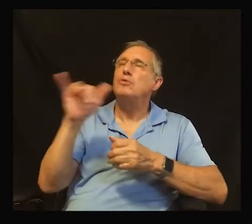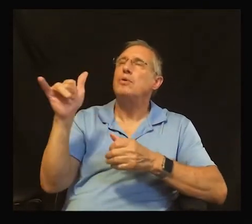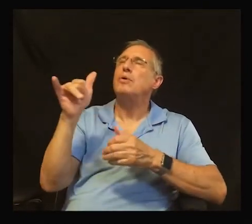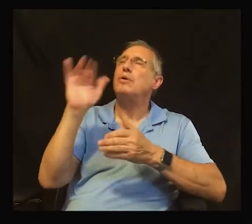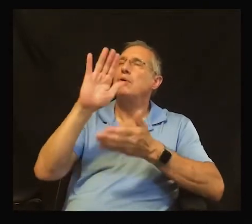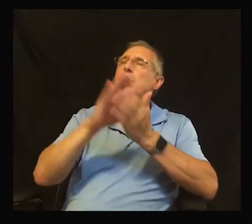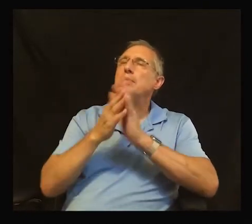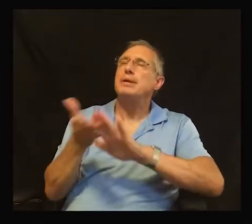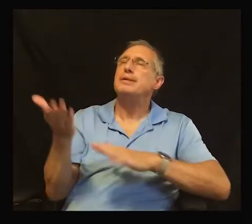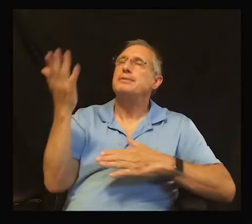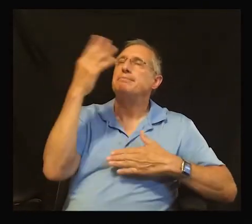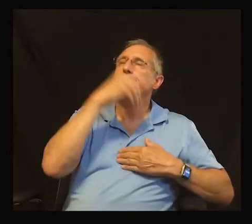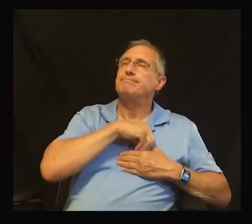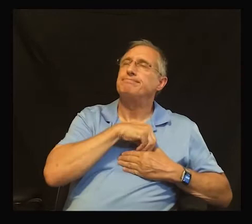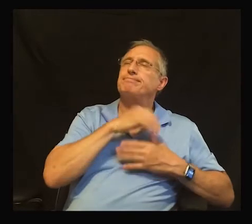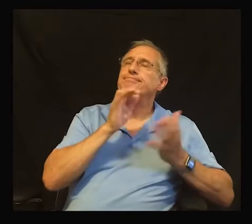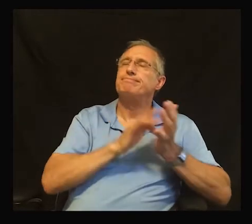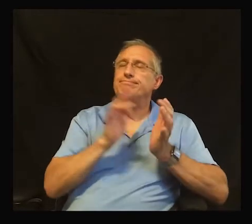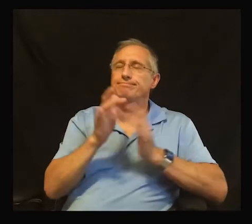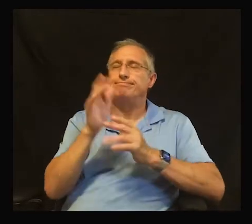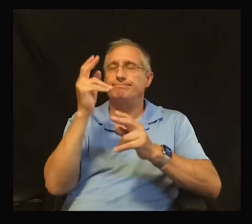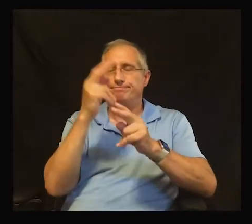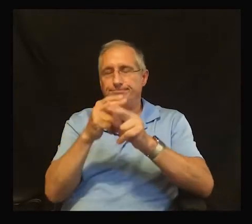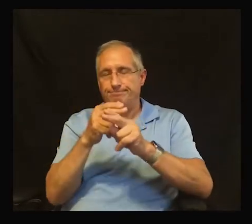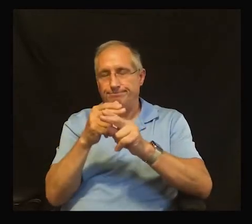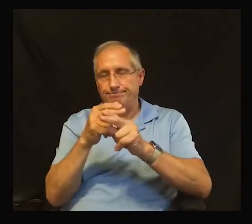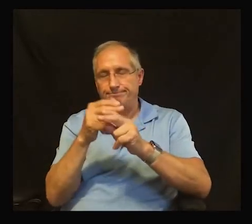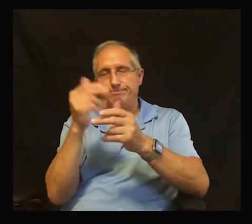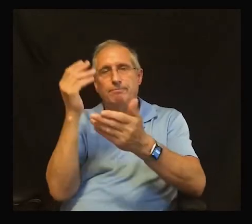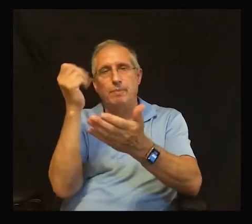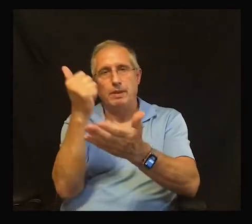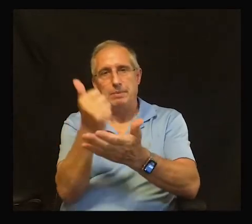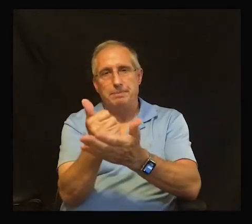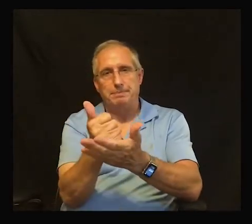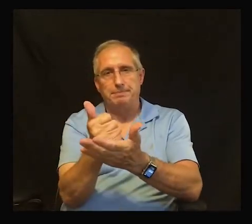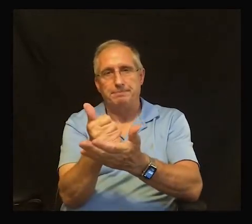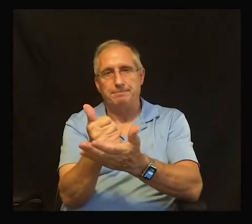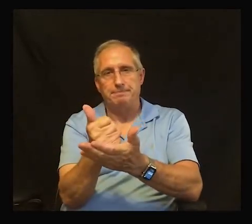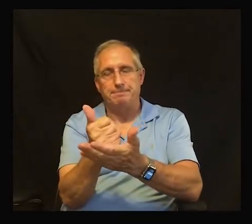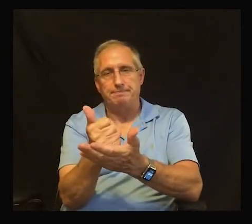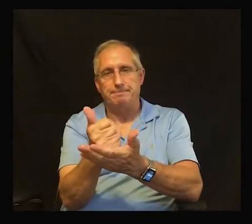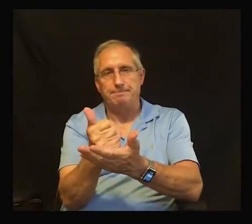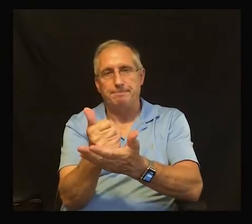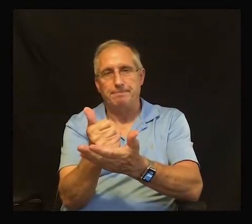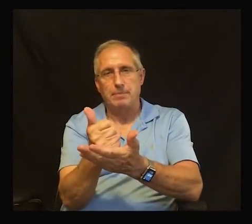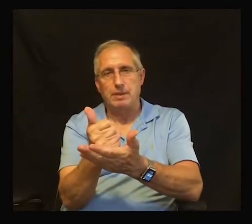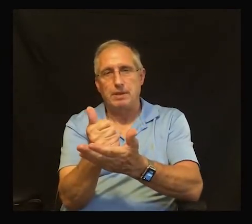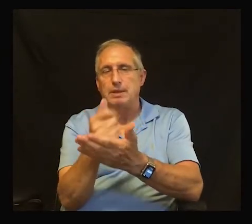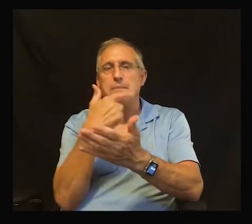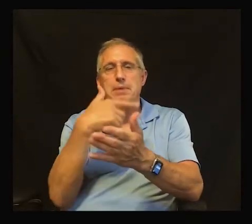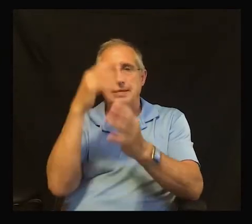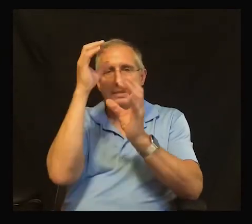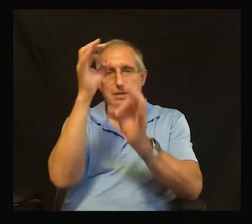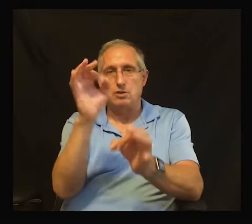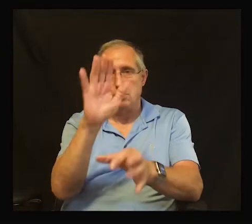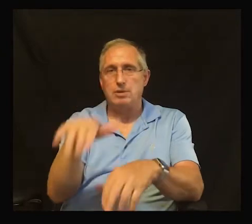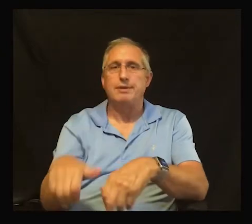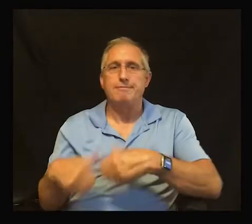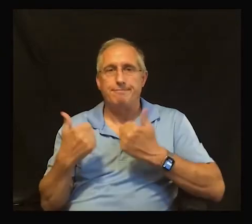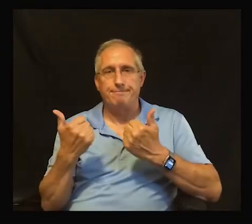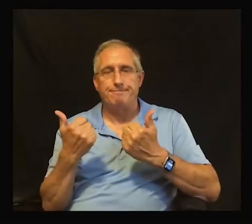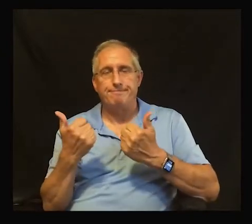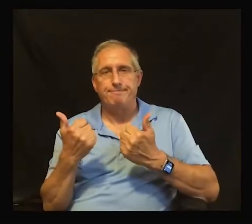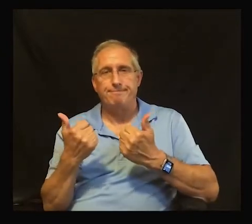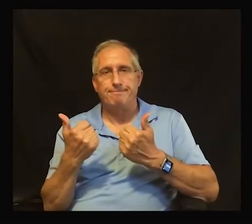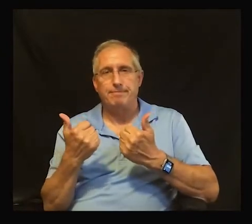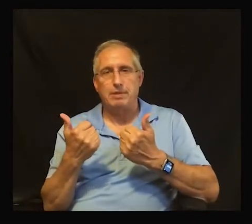joy, with your peace? In Jesus' name, amen." Greatest decision of